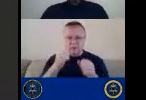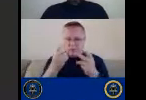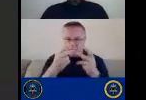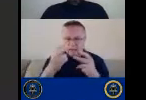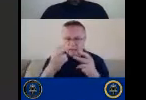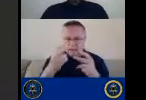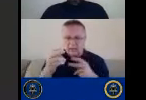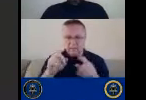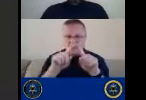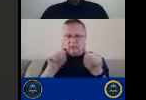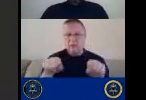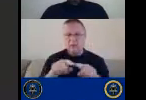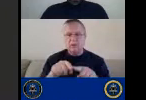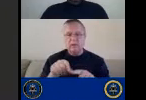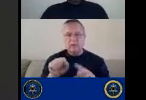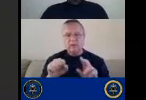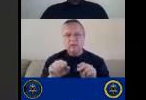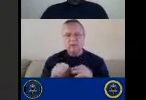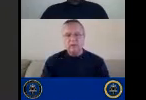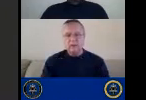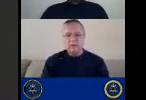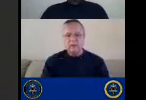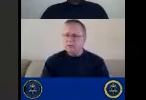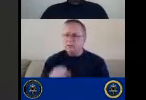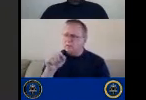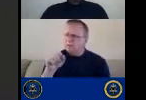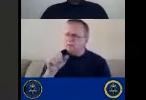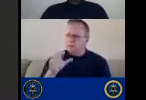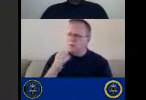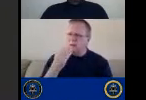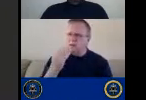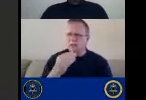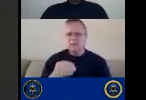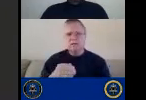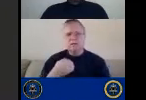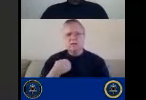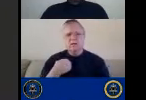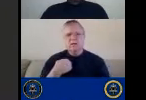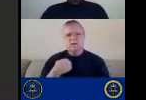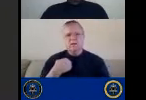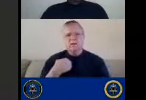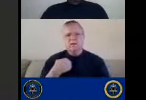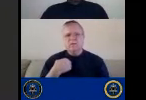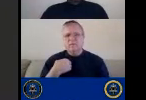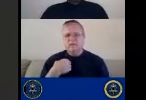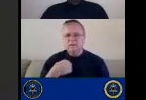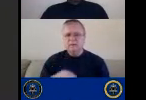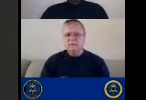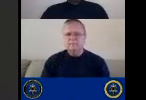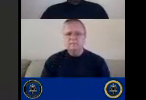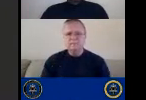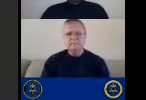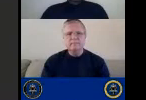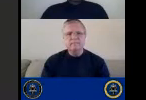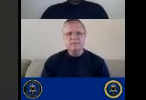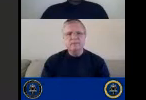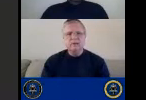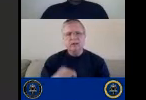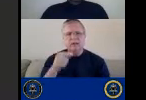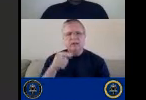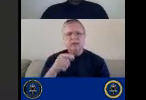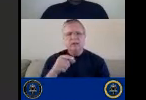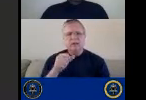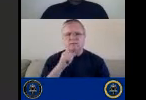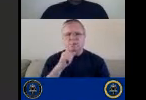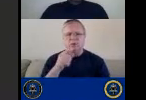screen? Yes. Okay, thanks. And I have, let's see, these were, I'm not sure if